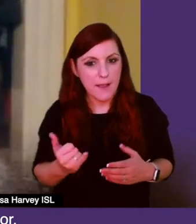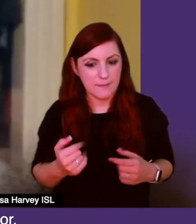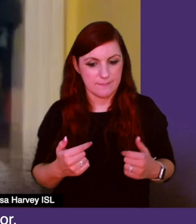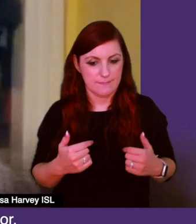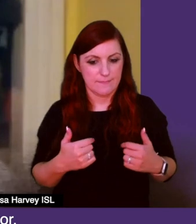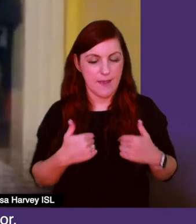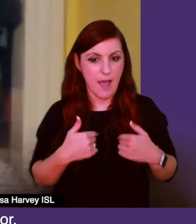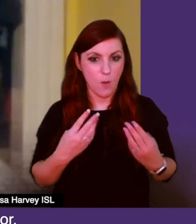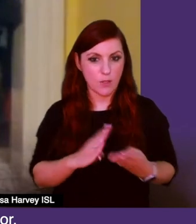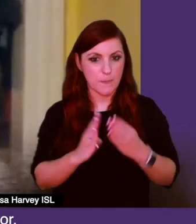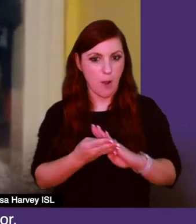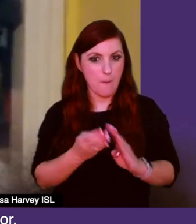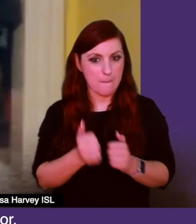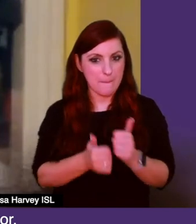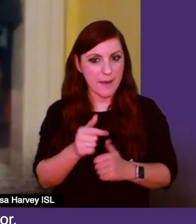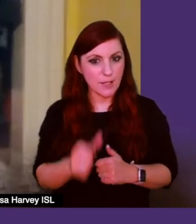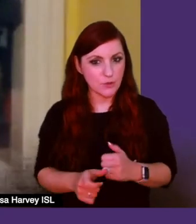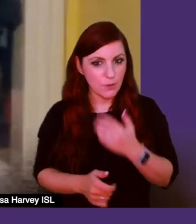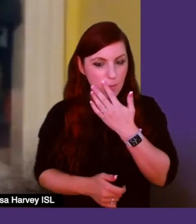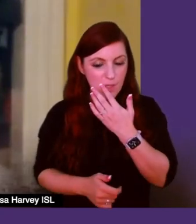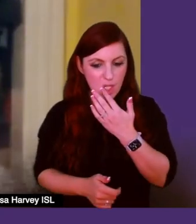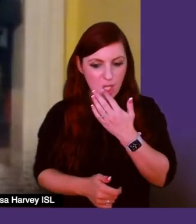why I wanted to be an actor.